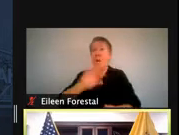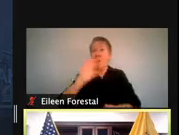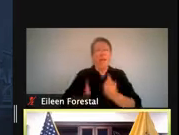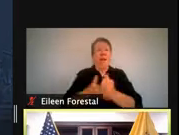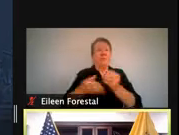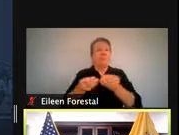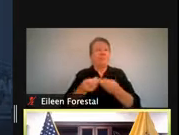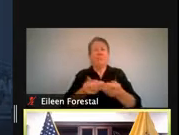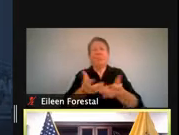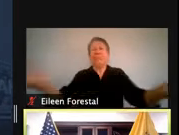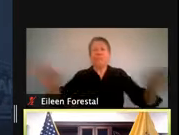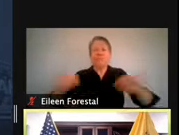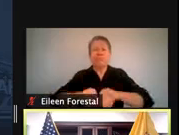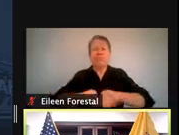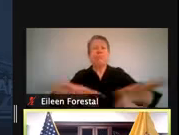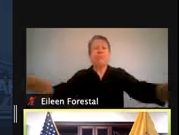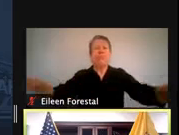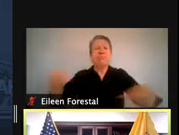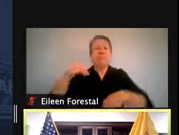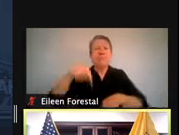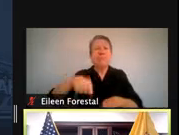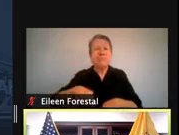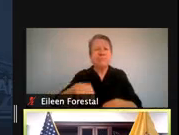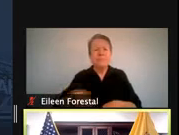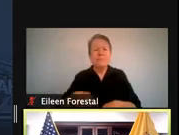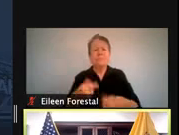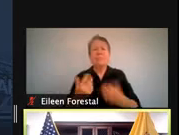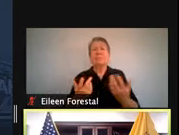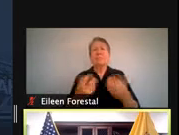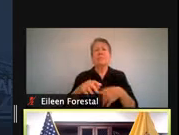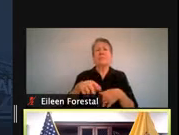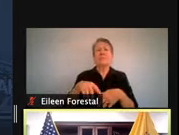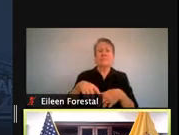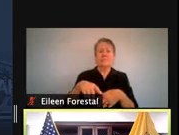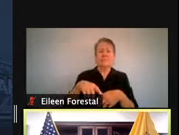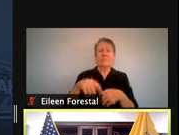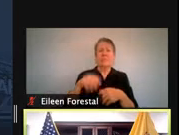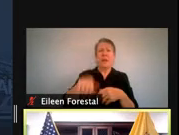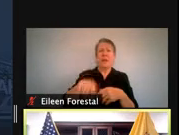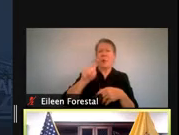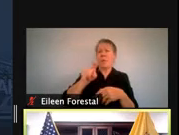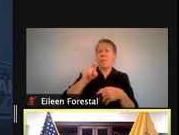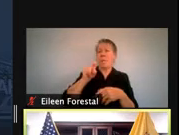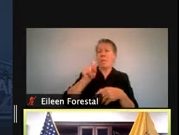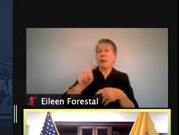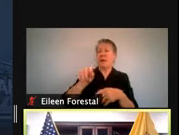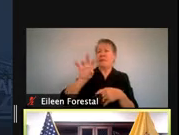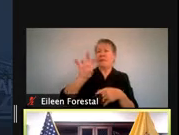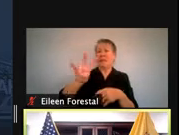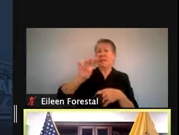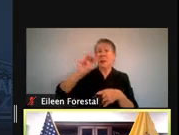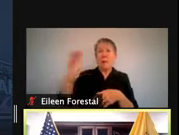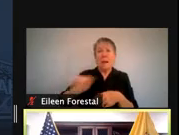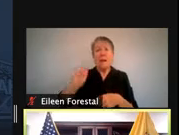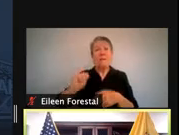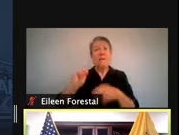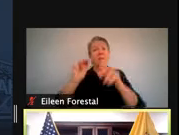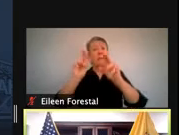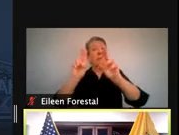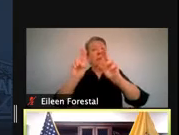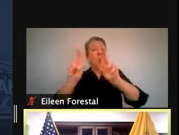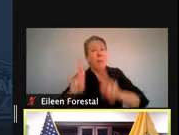1.7 million New Jersey workers have filed a claim to date, and more than 1.45 million workers have met the